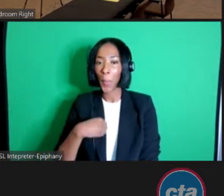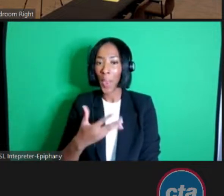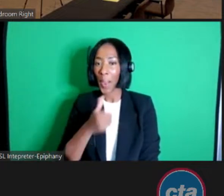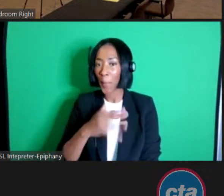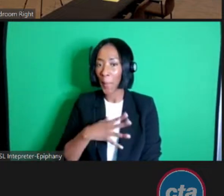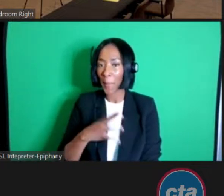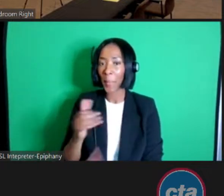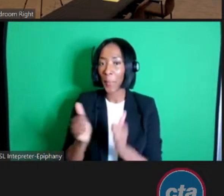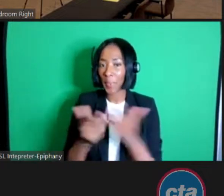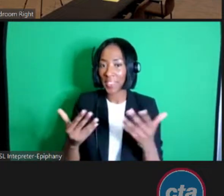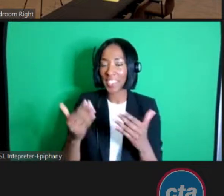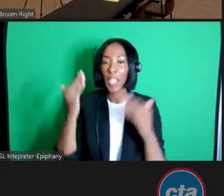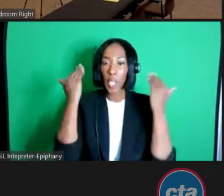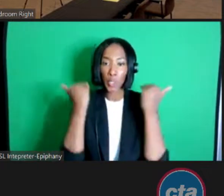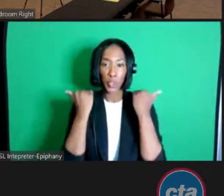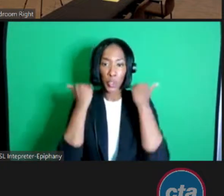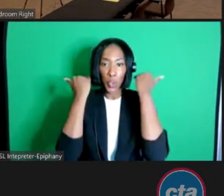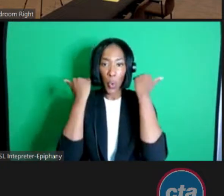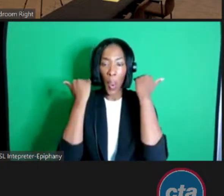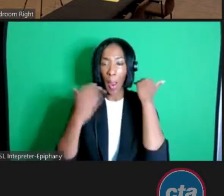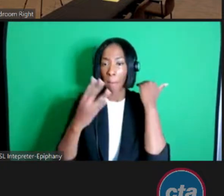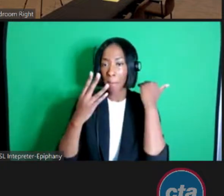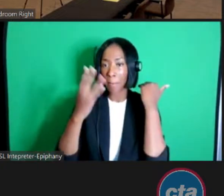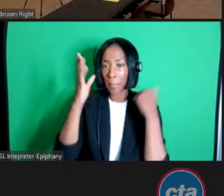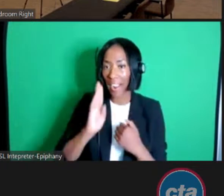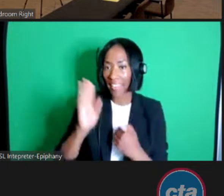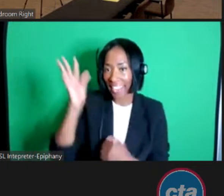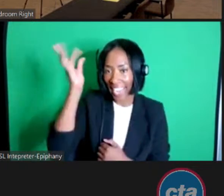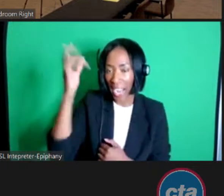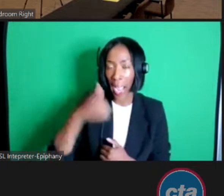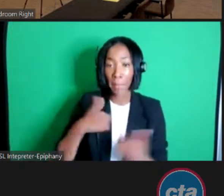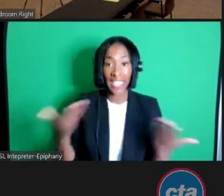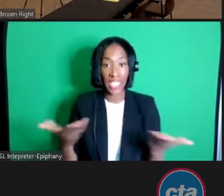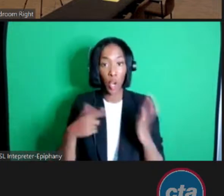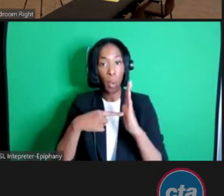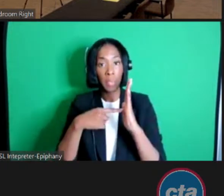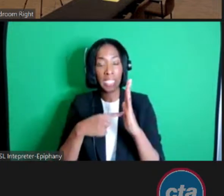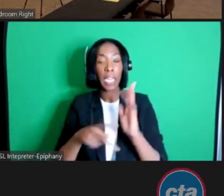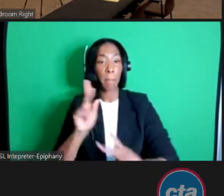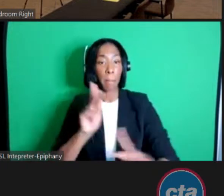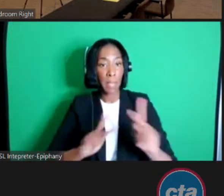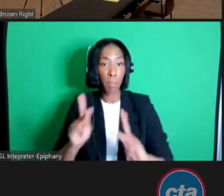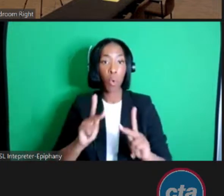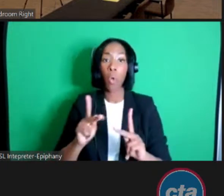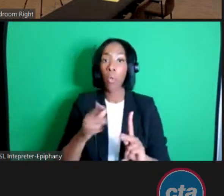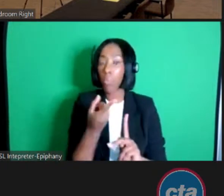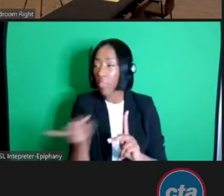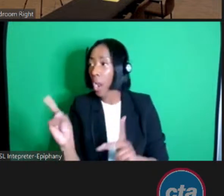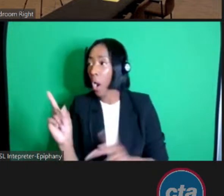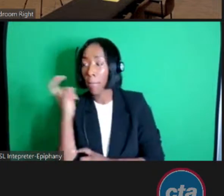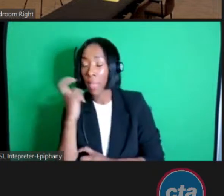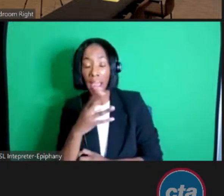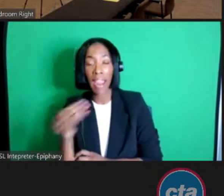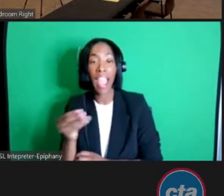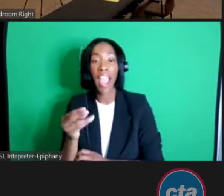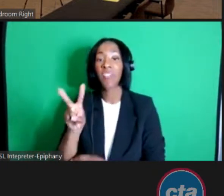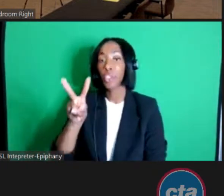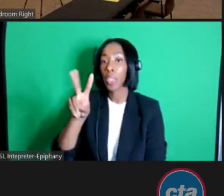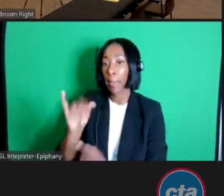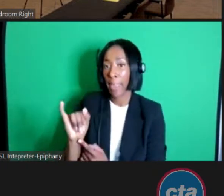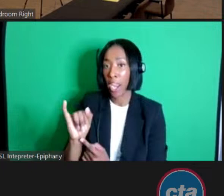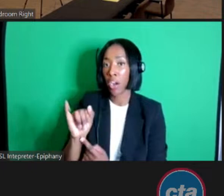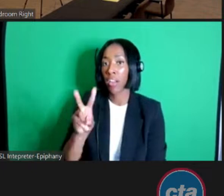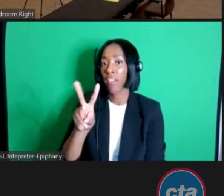hair, and I'm here representing people who are blind and visually impaired. And I'm